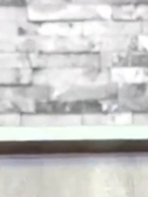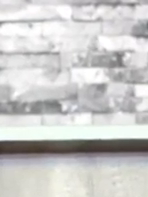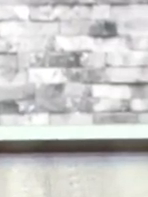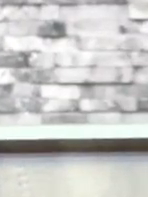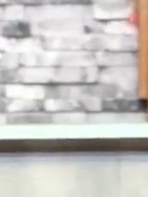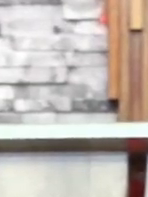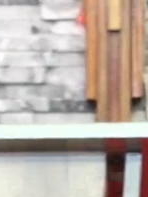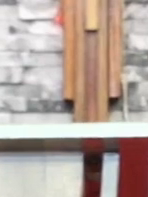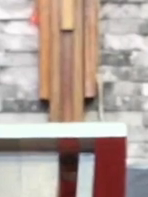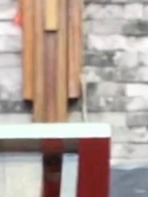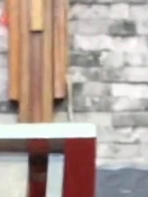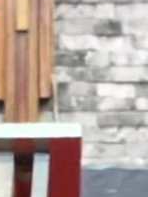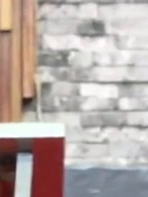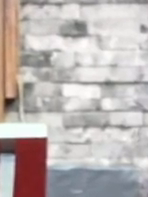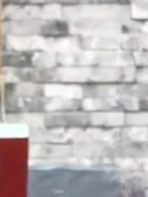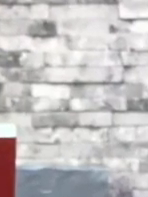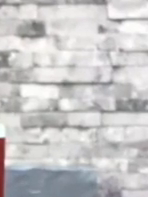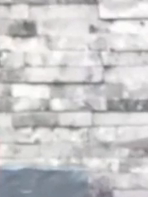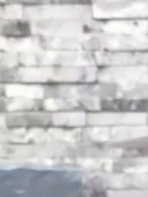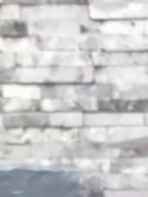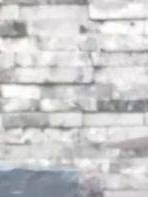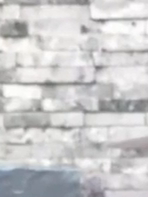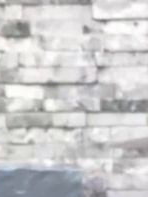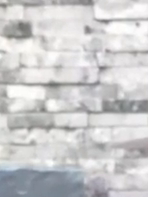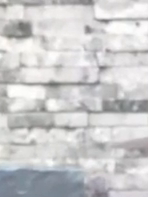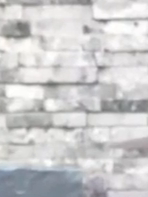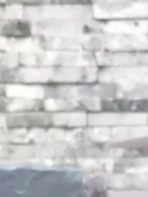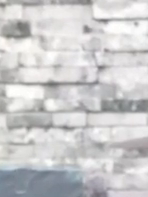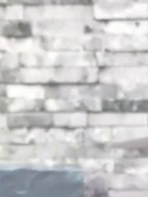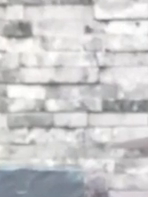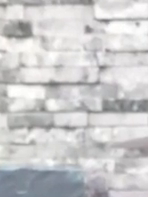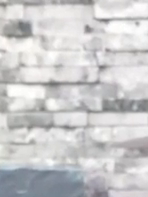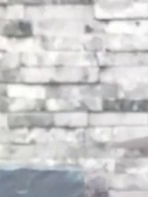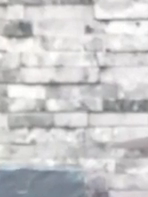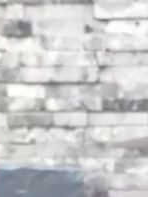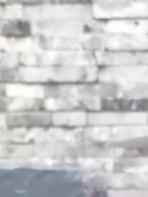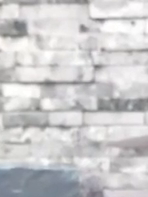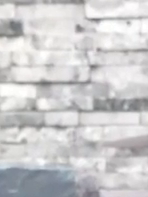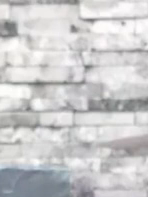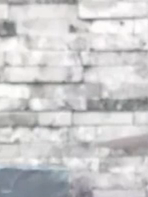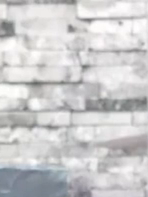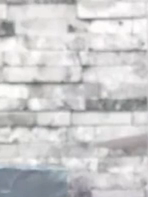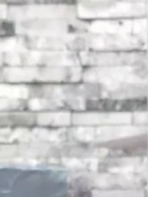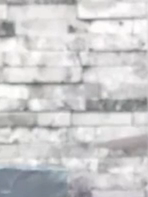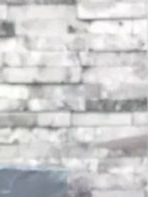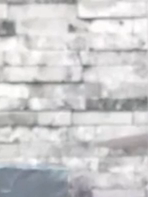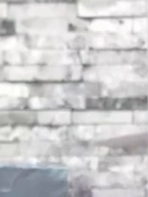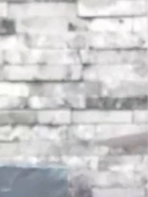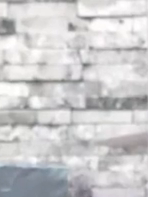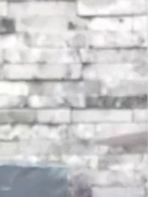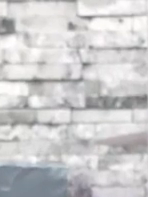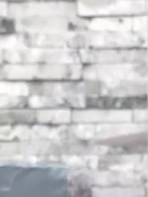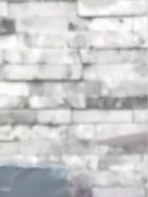know President Obama? Ni wangapi wanamjua Rais Obama? How many know President Obama? Wangapi wanamjua Rais